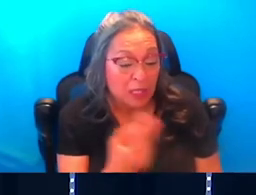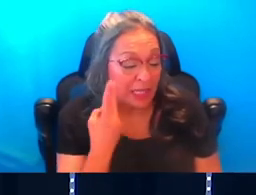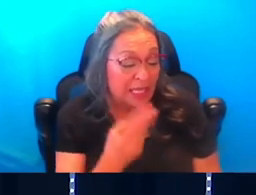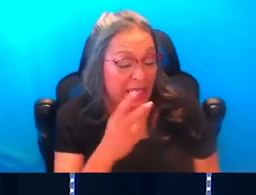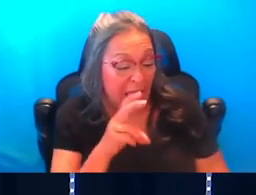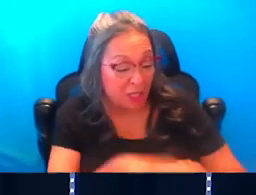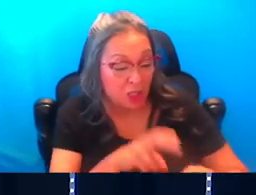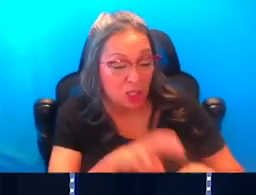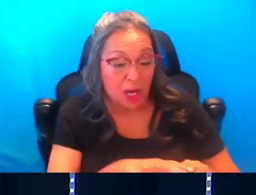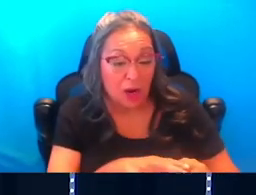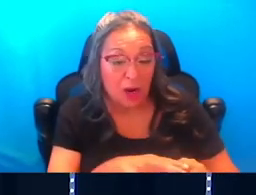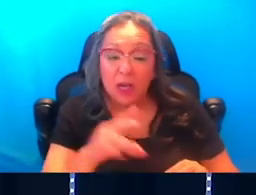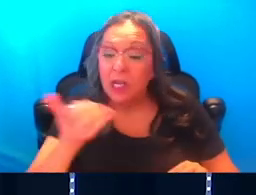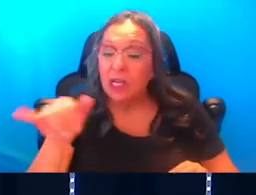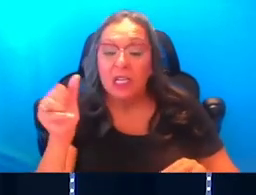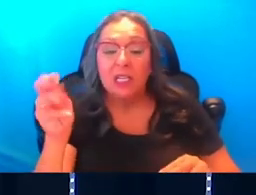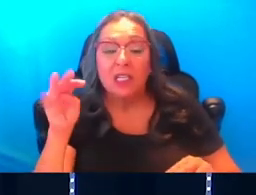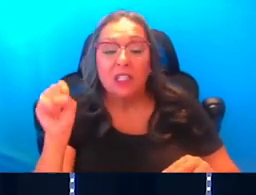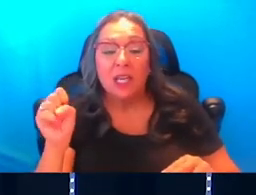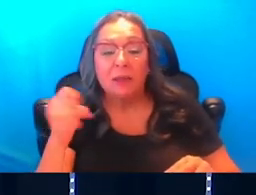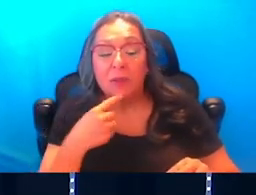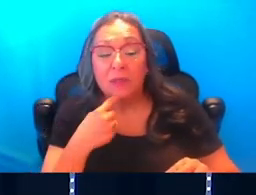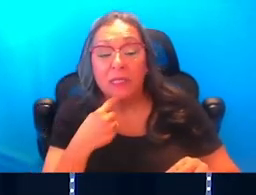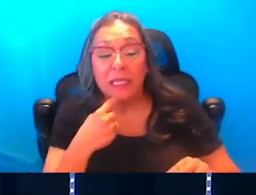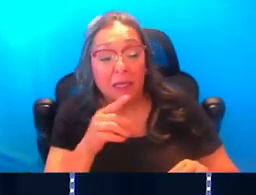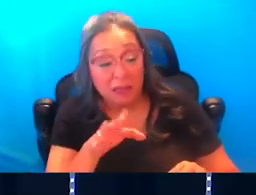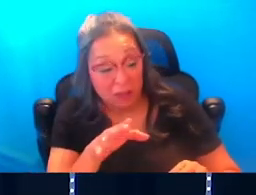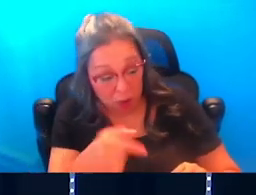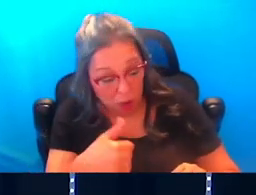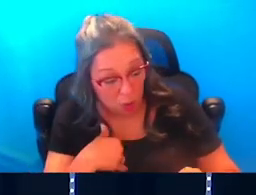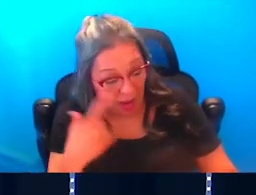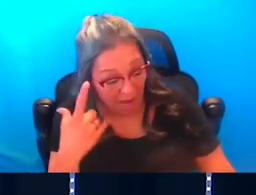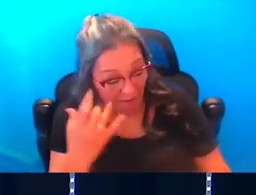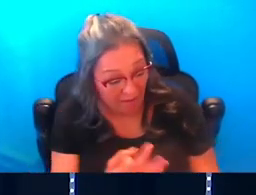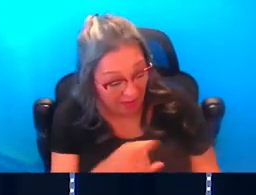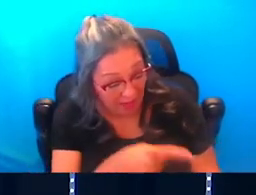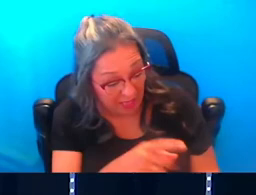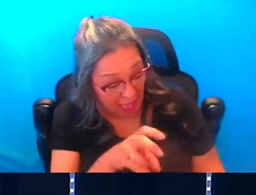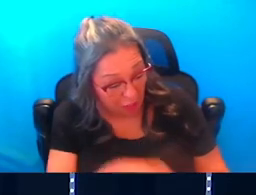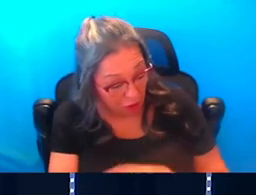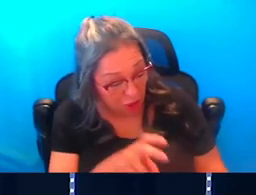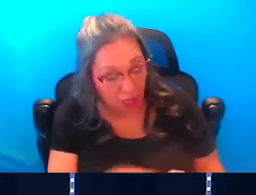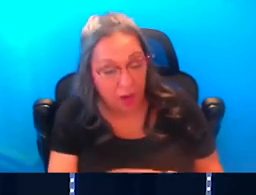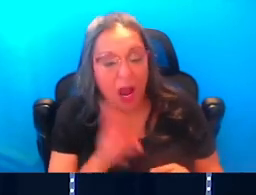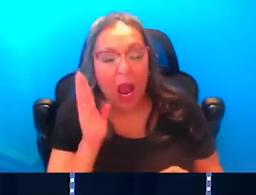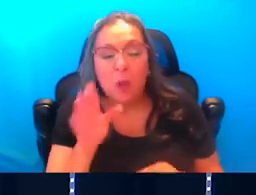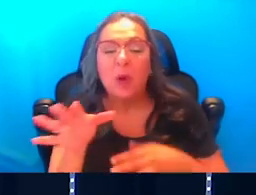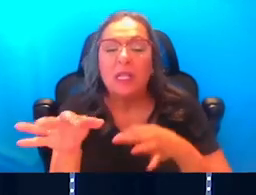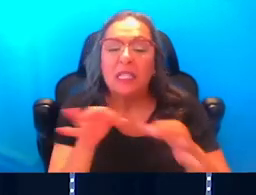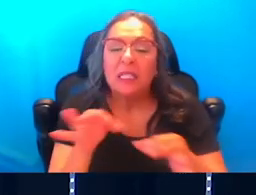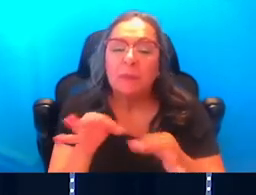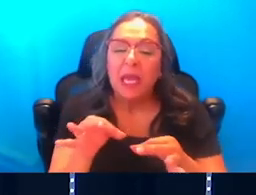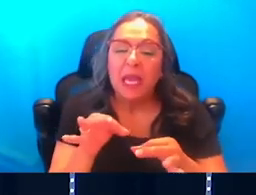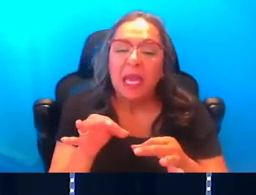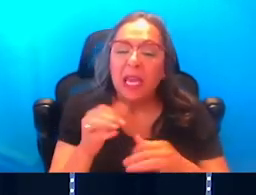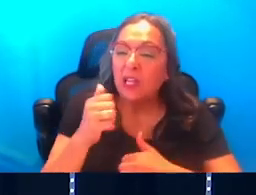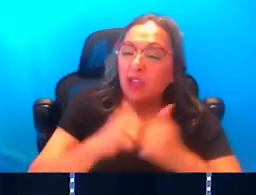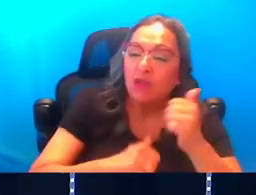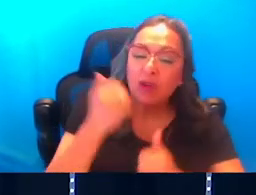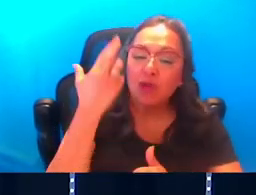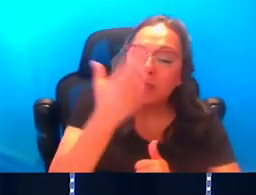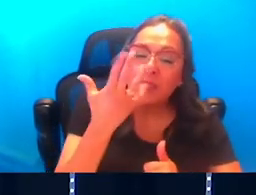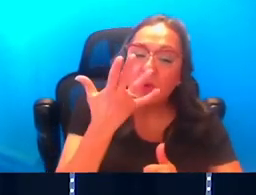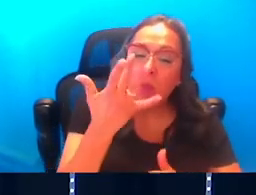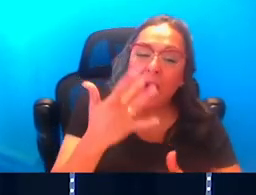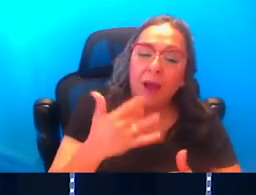chair? I guess I heard this before, right? Yes, I have faith in that chair. Let me explain to you the structural reasons why I can have faith